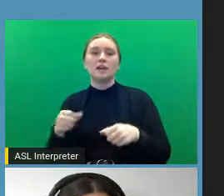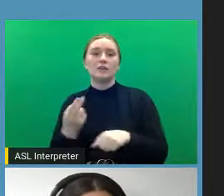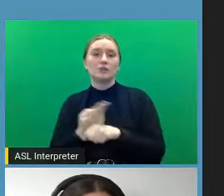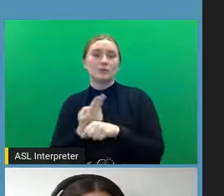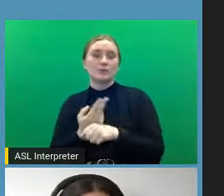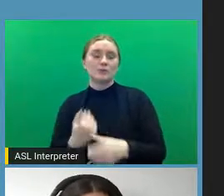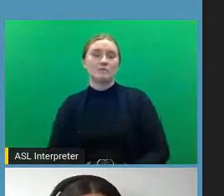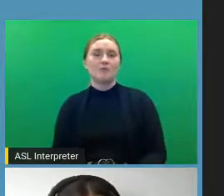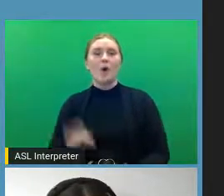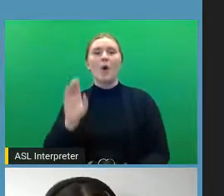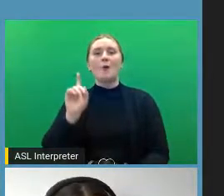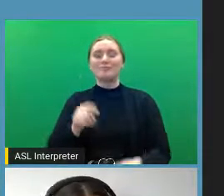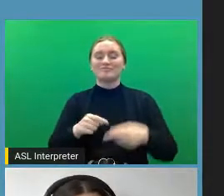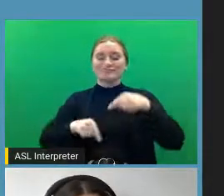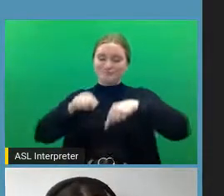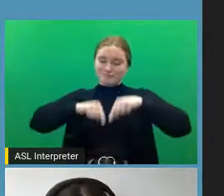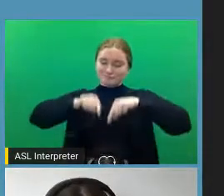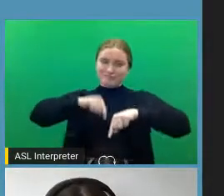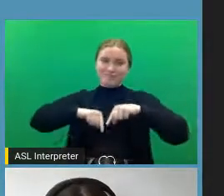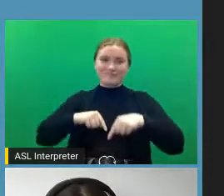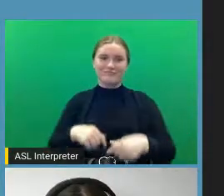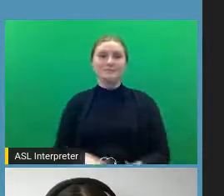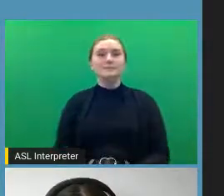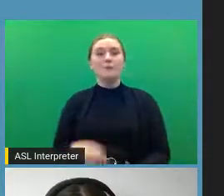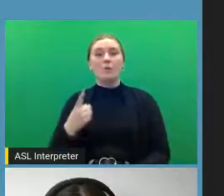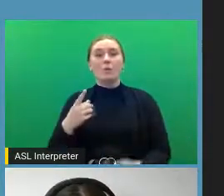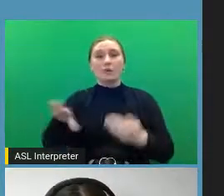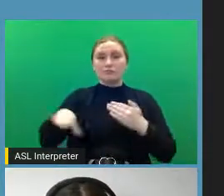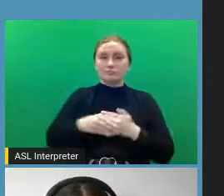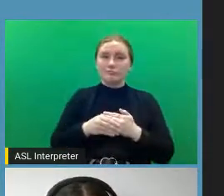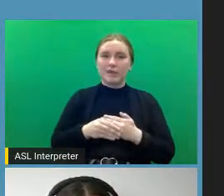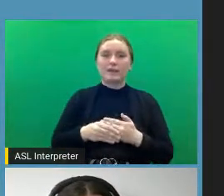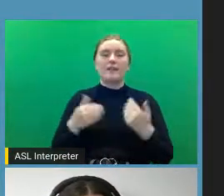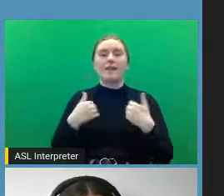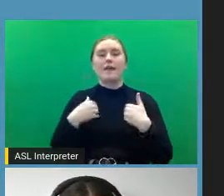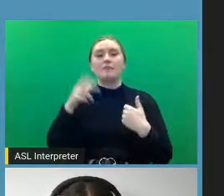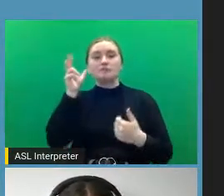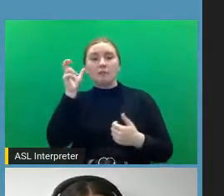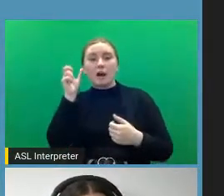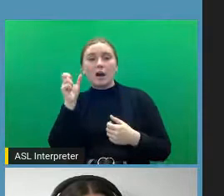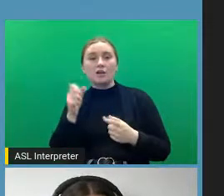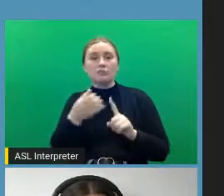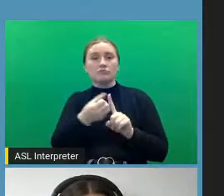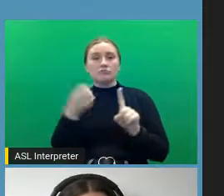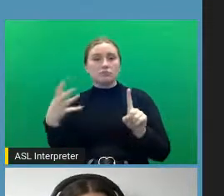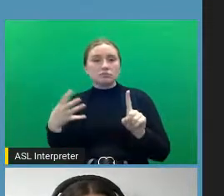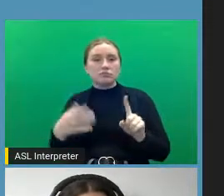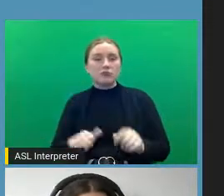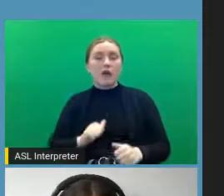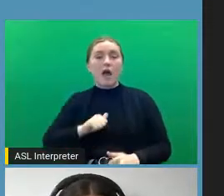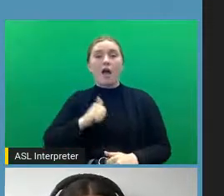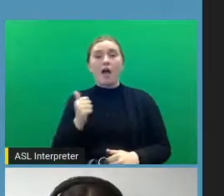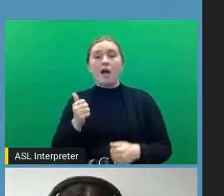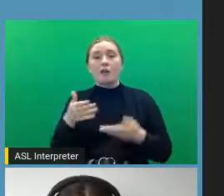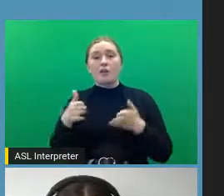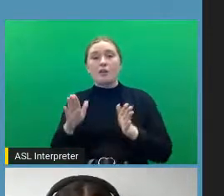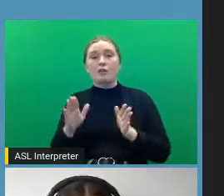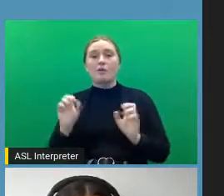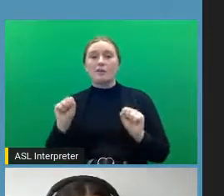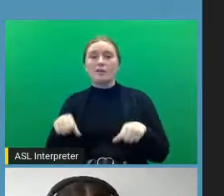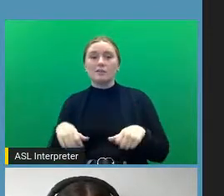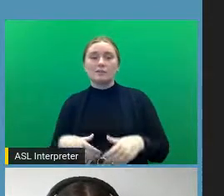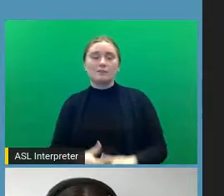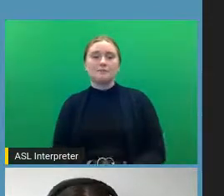I'm going to go back. So that's just one technique to incorporate audio description. There's also ways of incorporating description into the